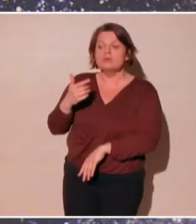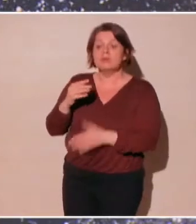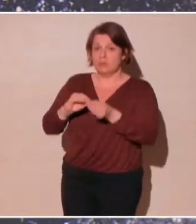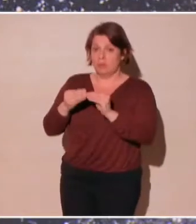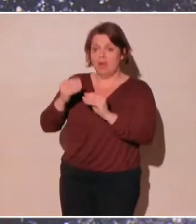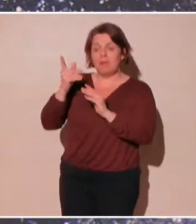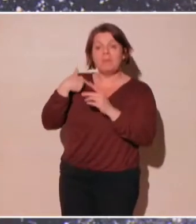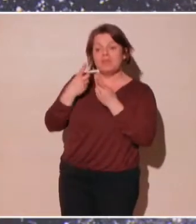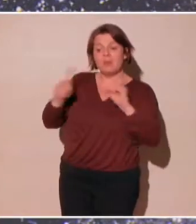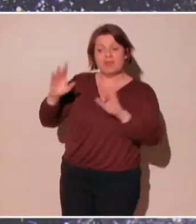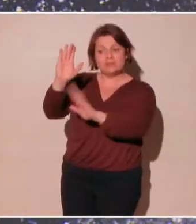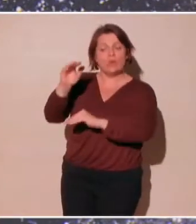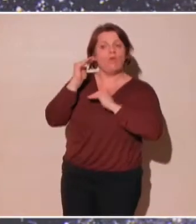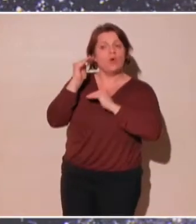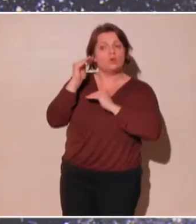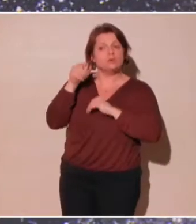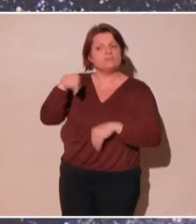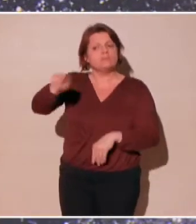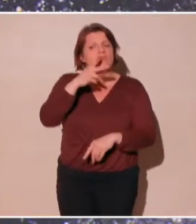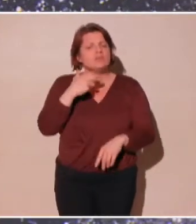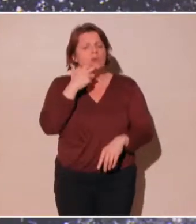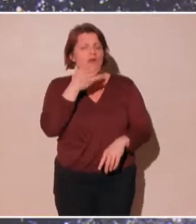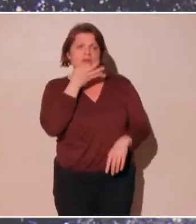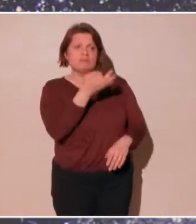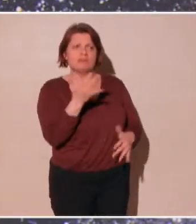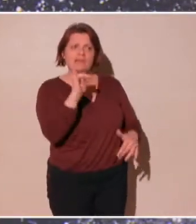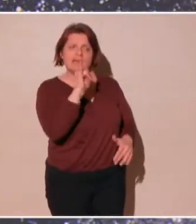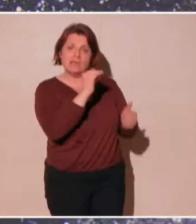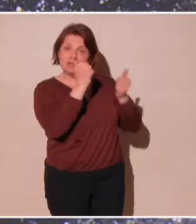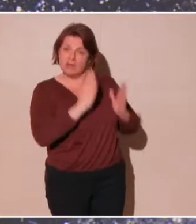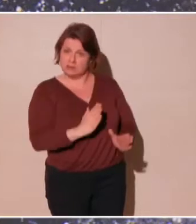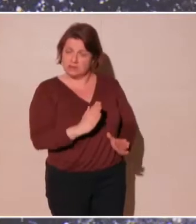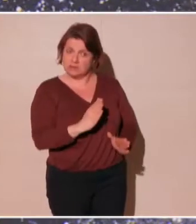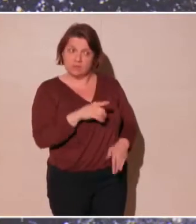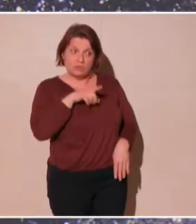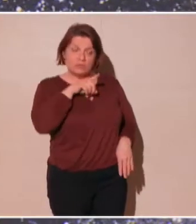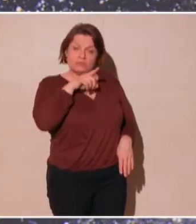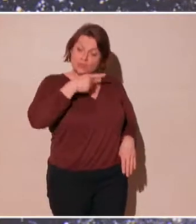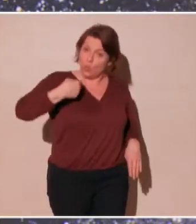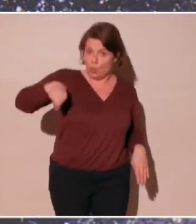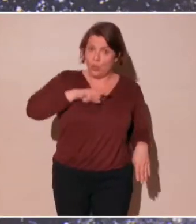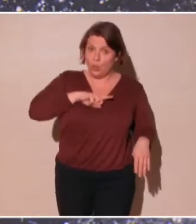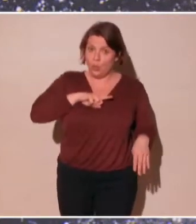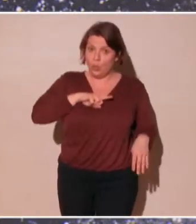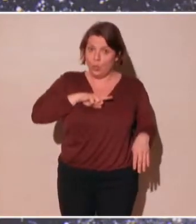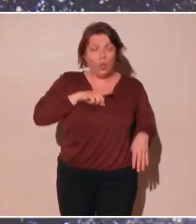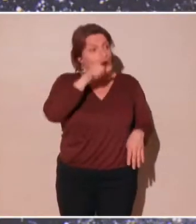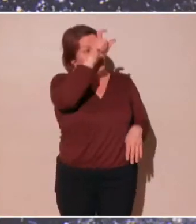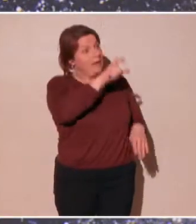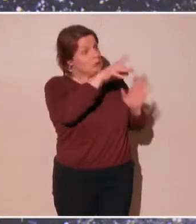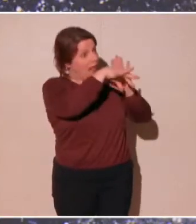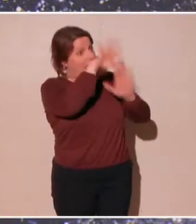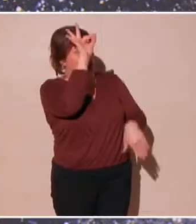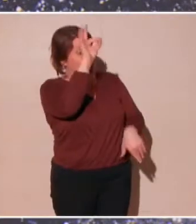evolution of AI, then it's a problem. It's a problem for democracy. The fellow citizens will think, who's in